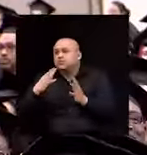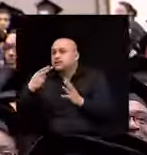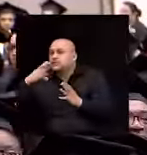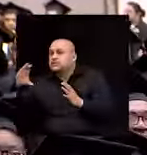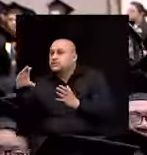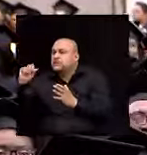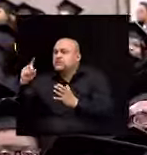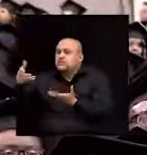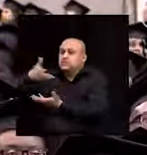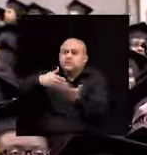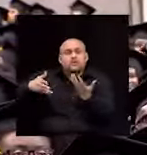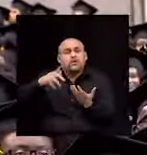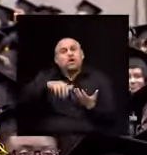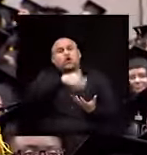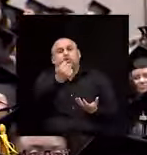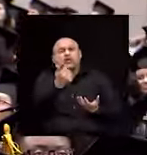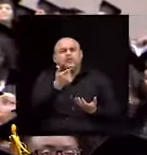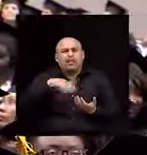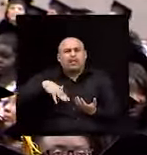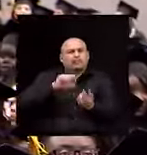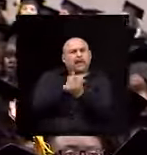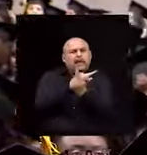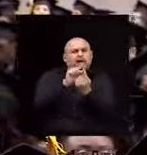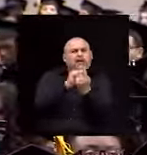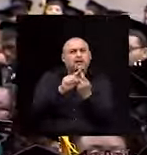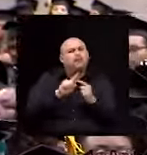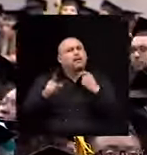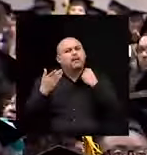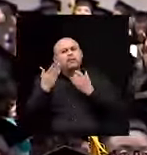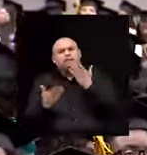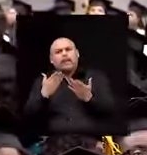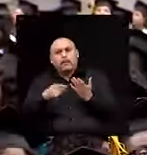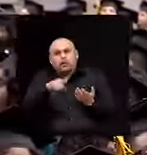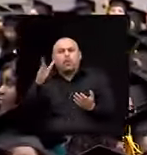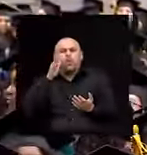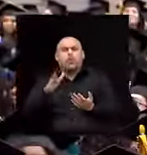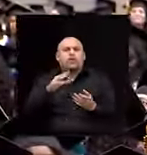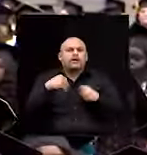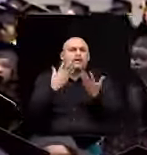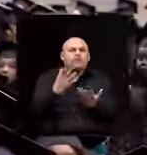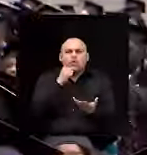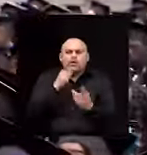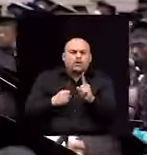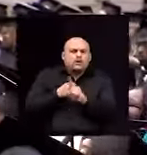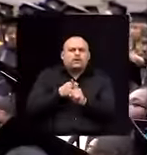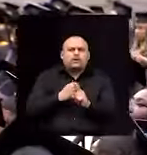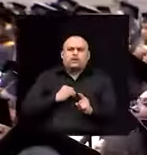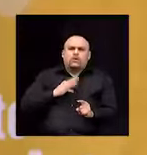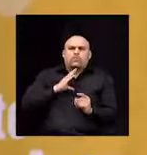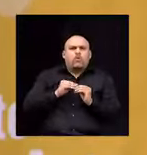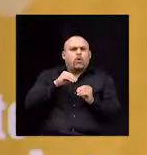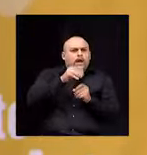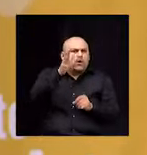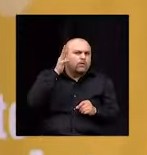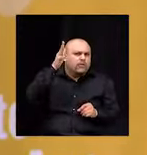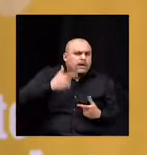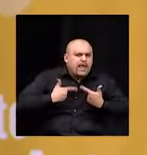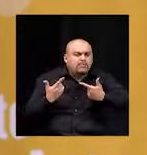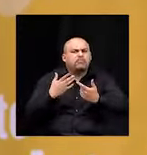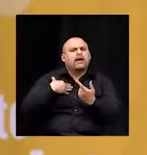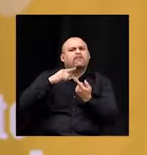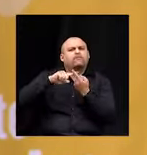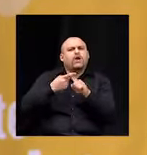Eagles. Others you haven't met yet, and maybe they'll be the ones who have the largest impact of all on your life. A friend